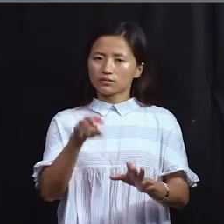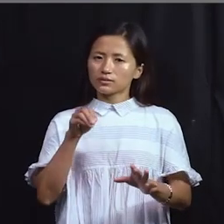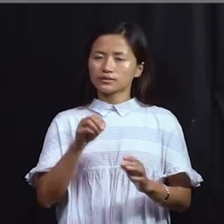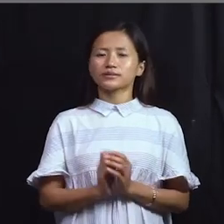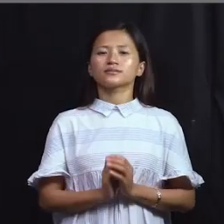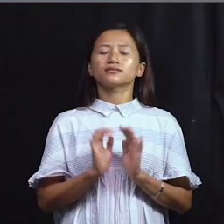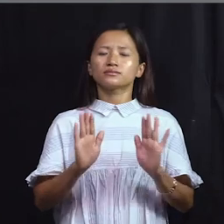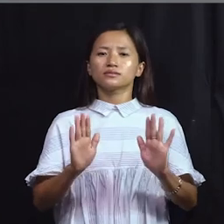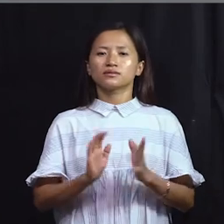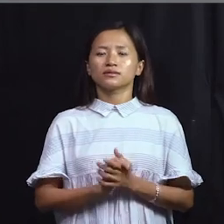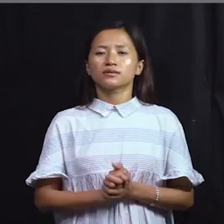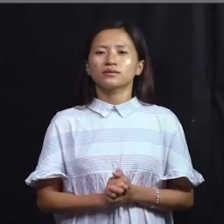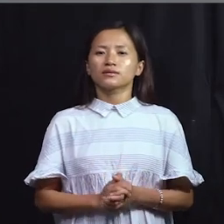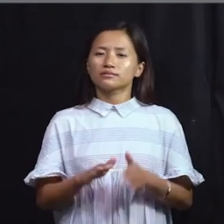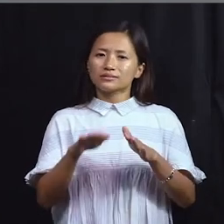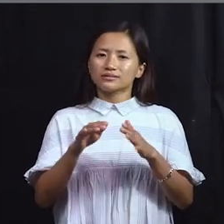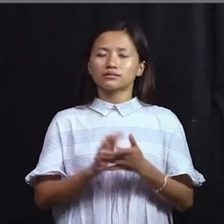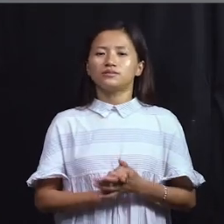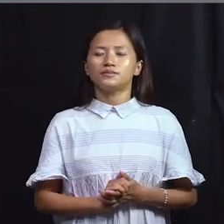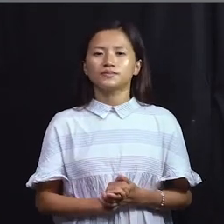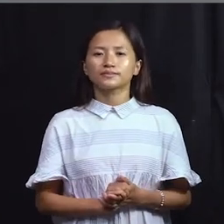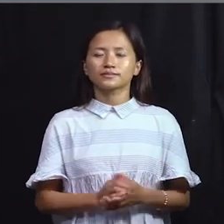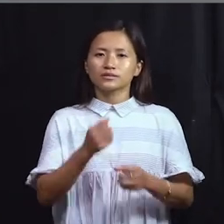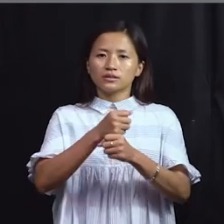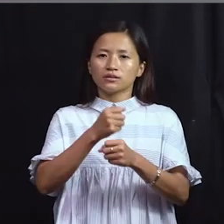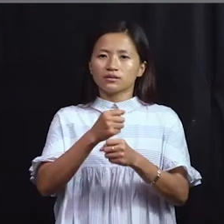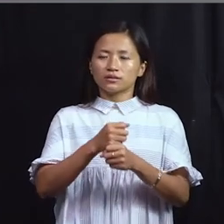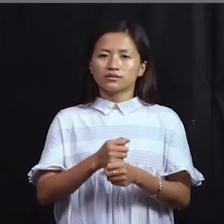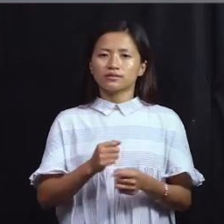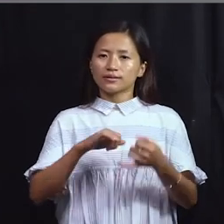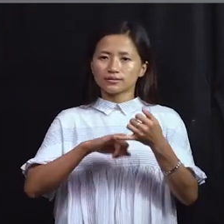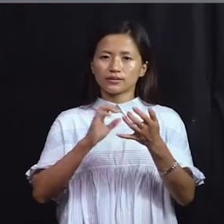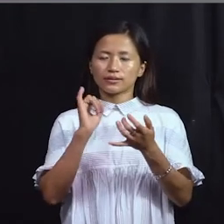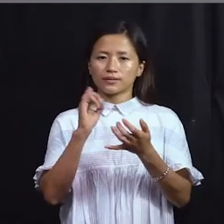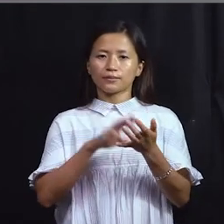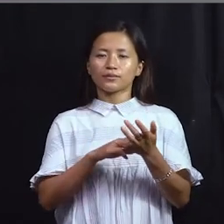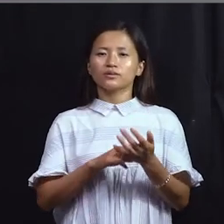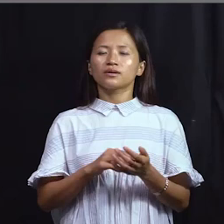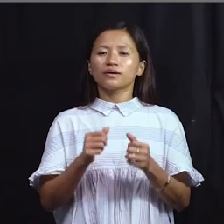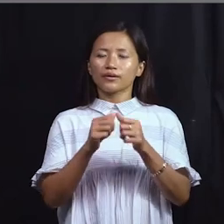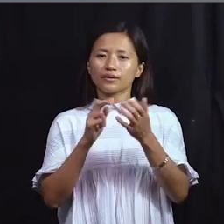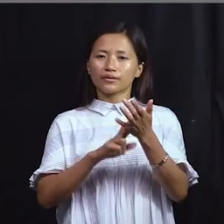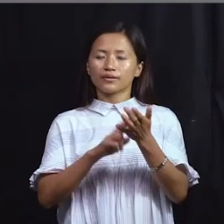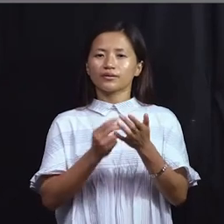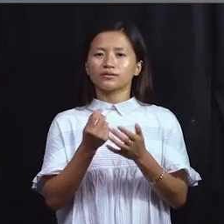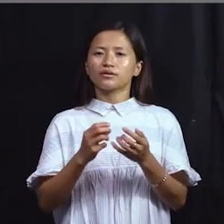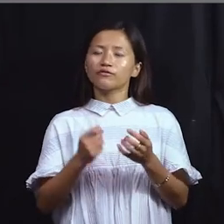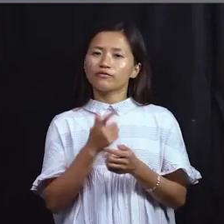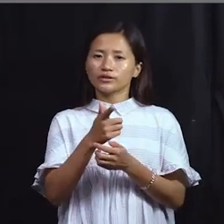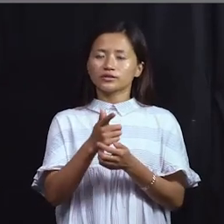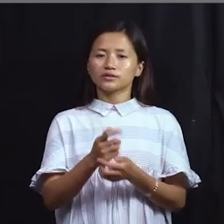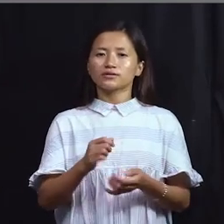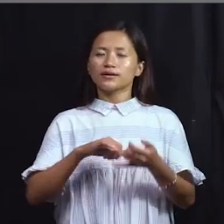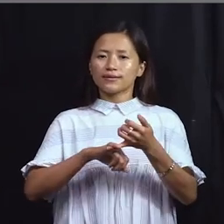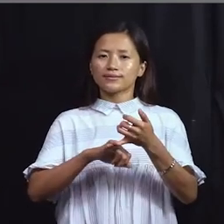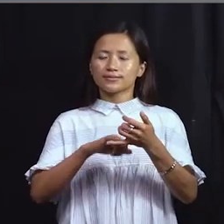It's just an estimation. That's why government budget simply means an annual financial